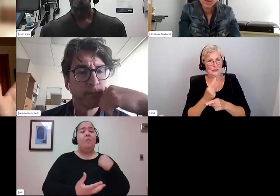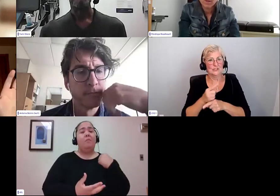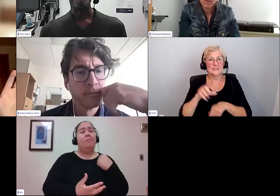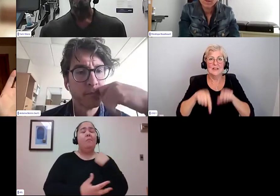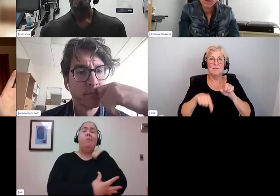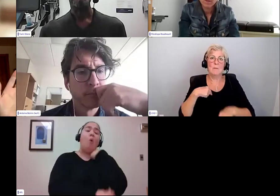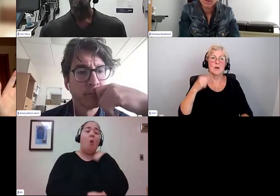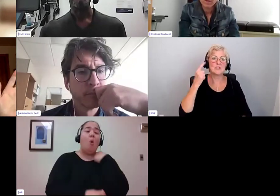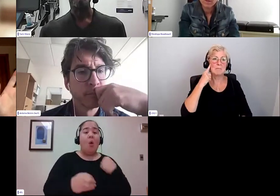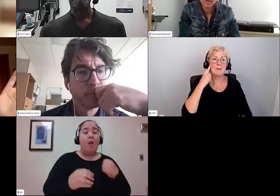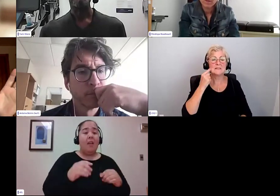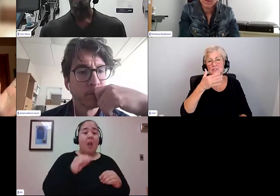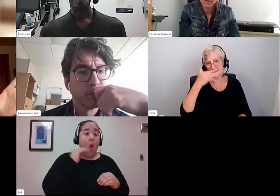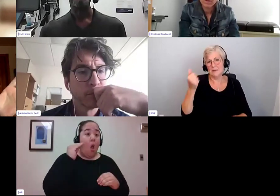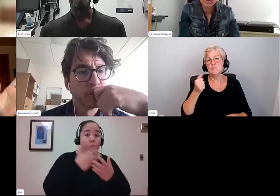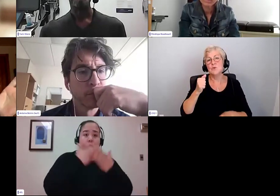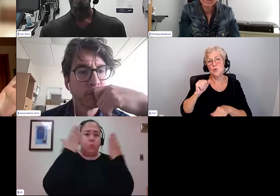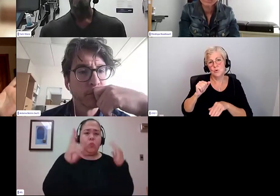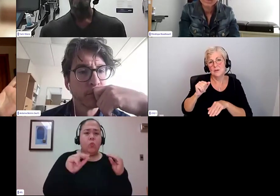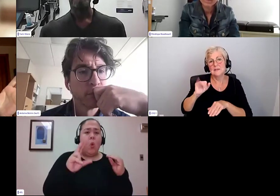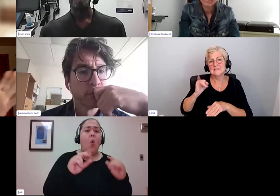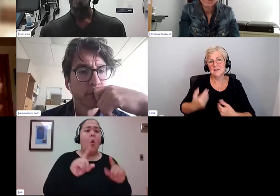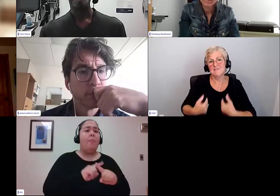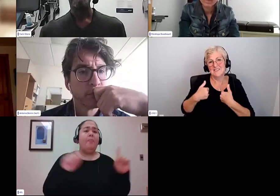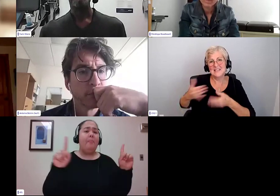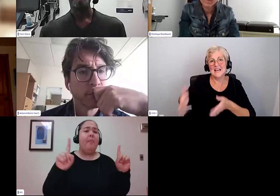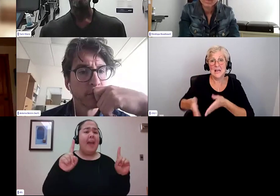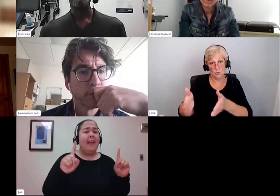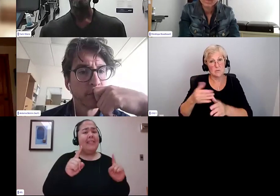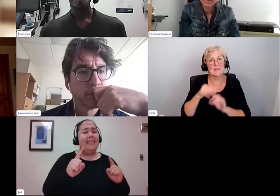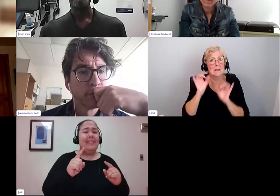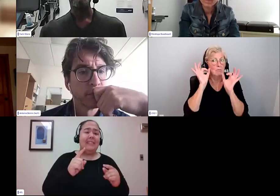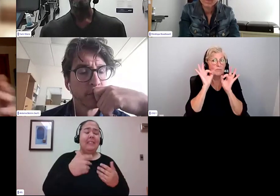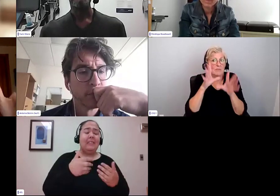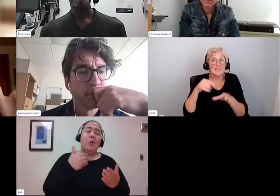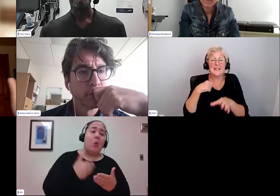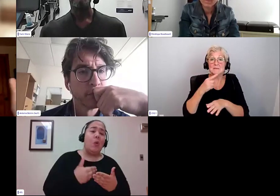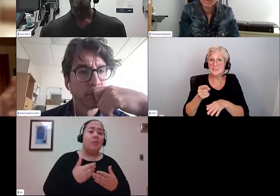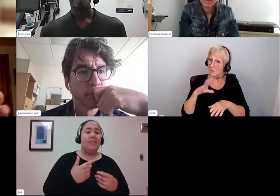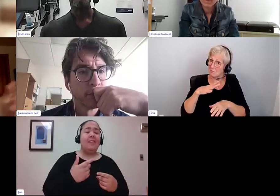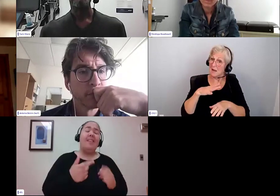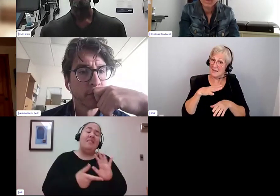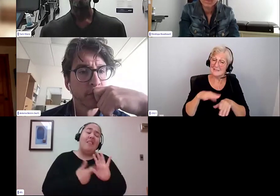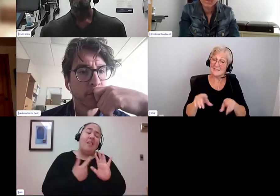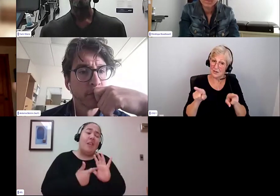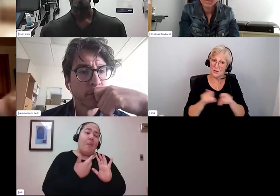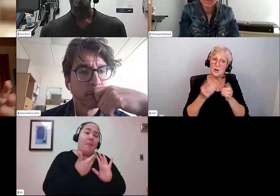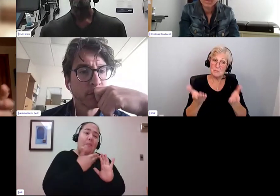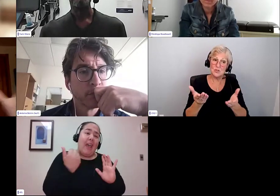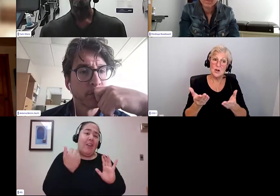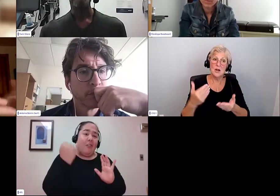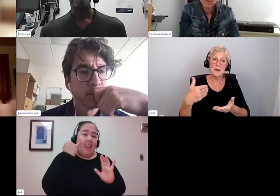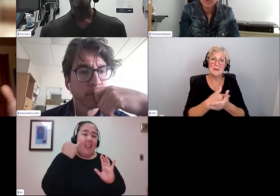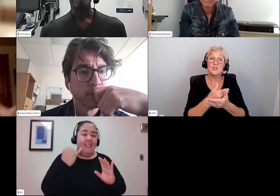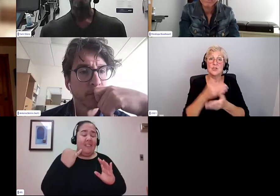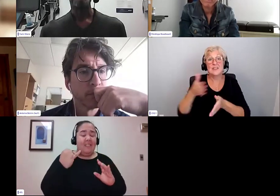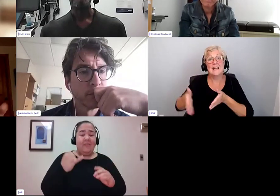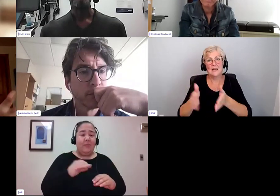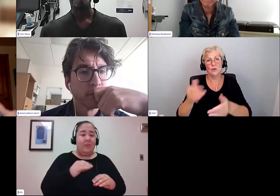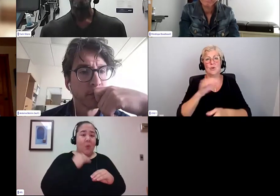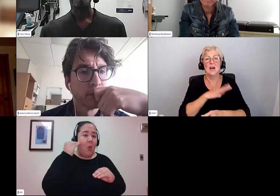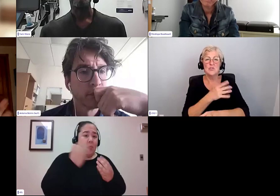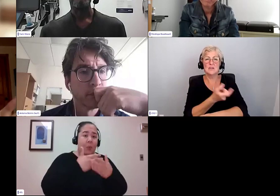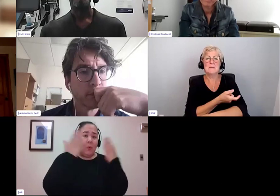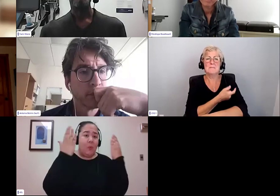they're almost there. But sometimes I tell myself they would be better off in the street. It's horrible to say, but sometimes it's like this, because at least in the